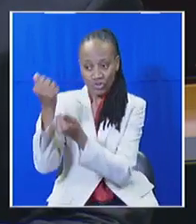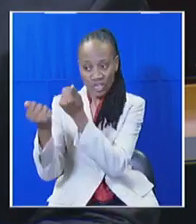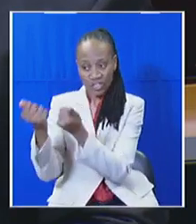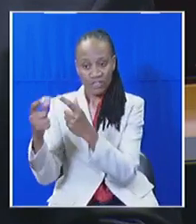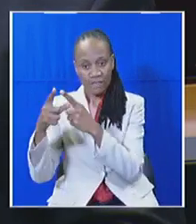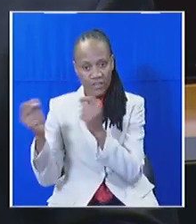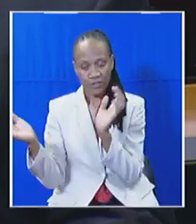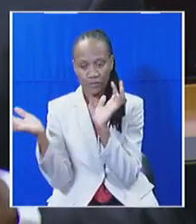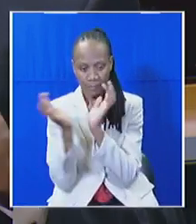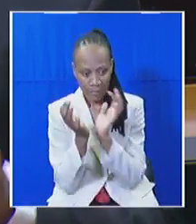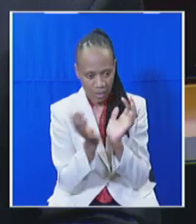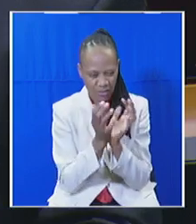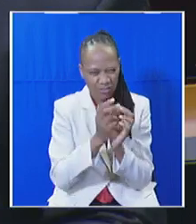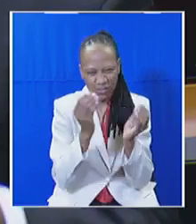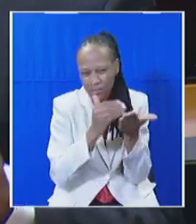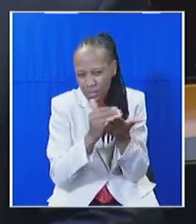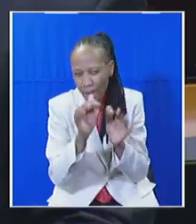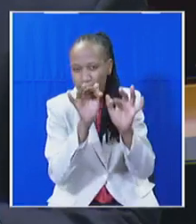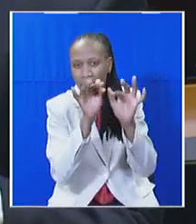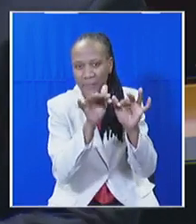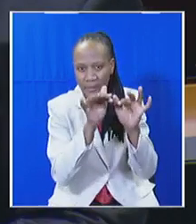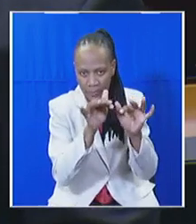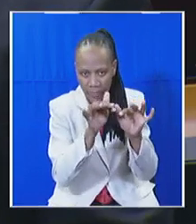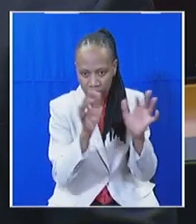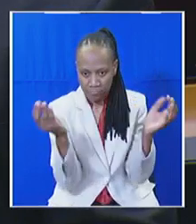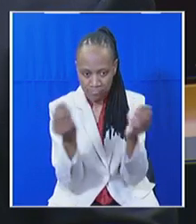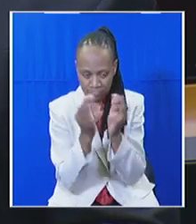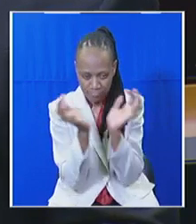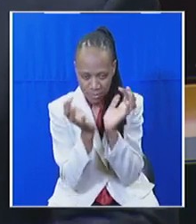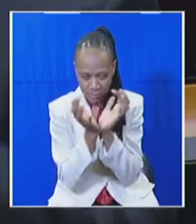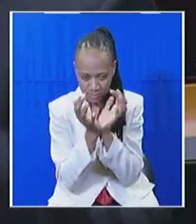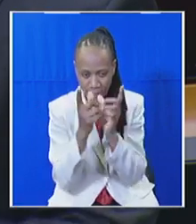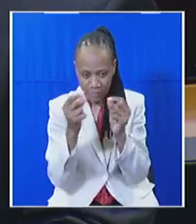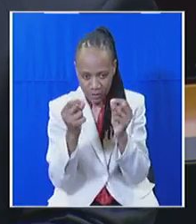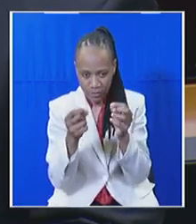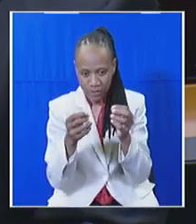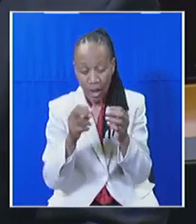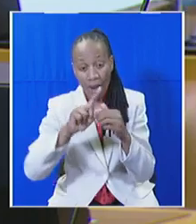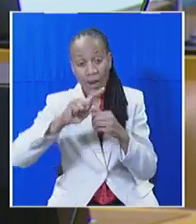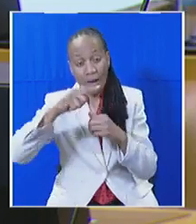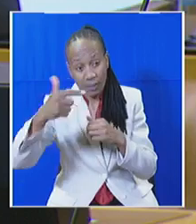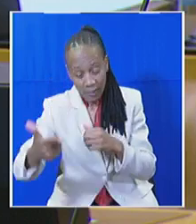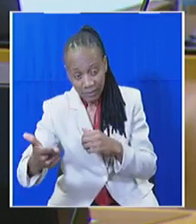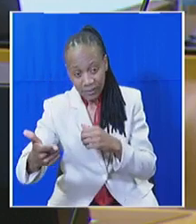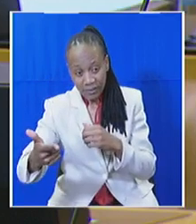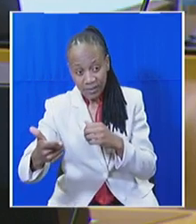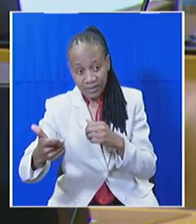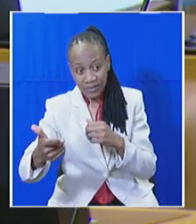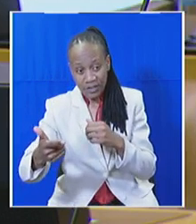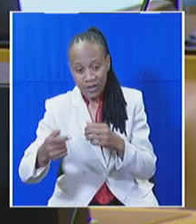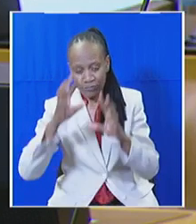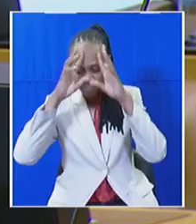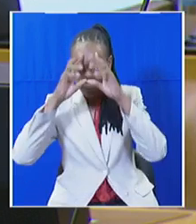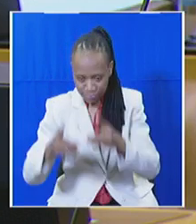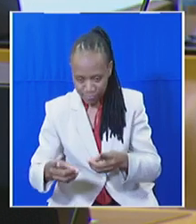people to produce certain judgments. Yes. A sitting minister says that. You